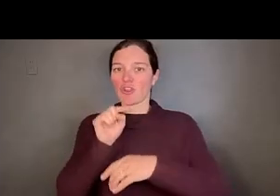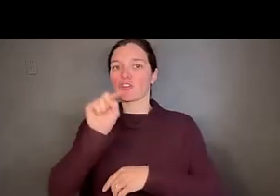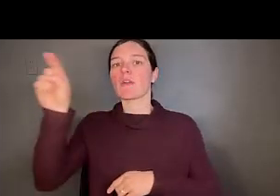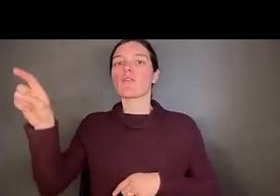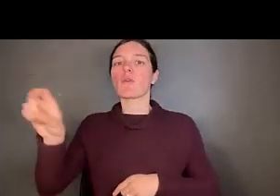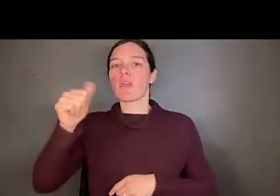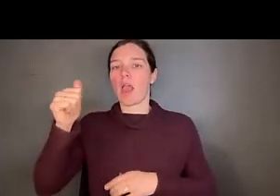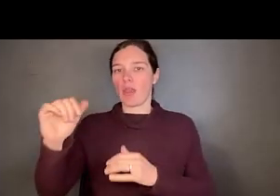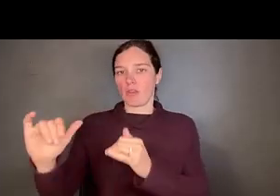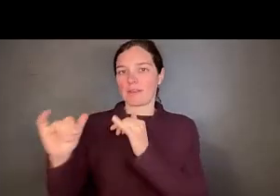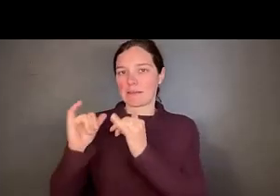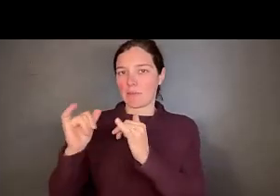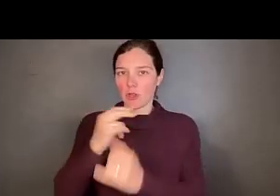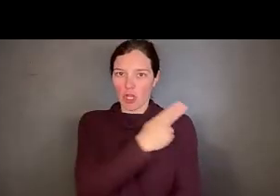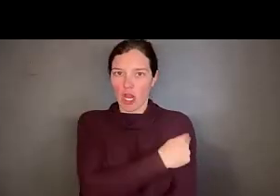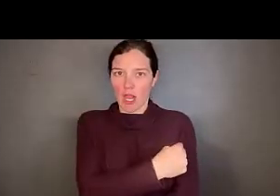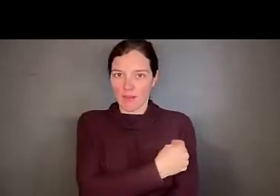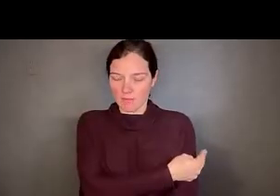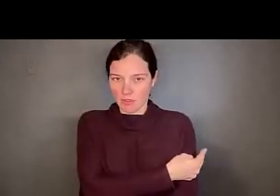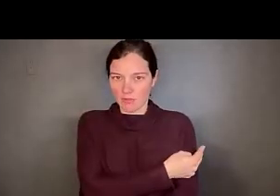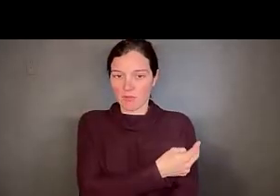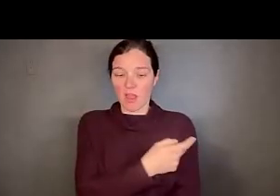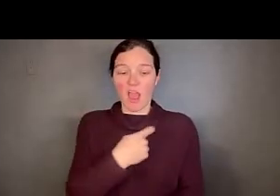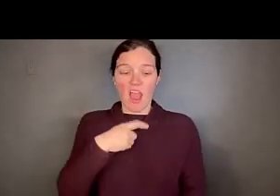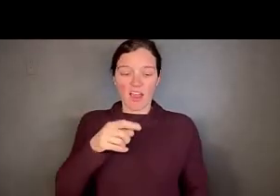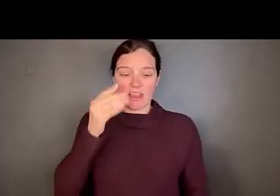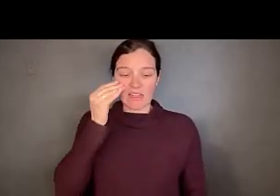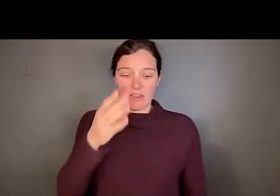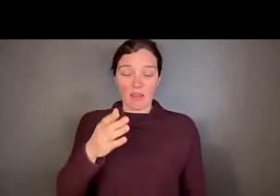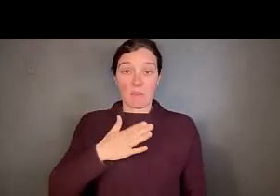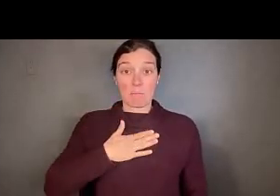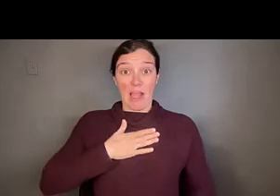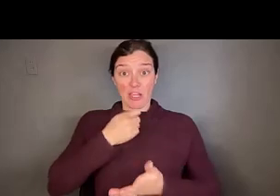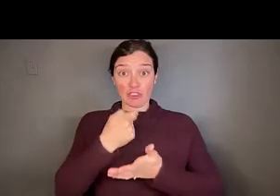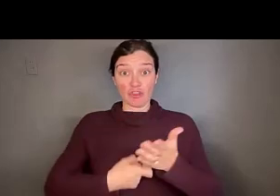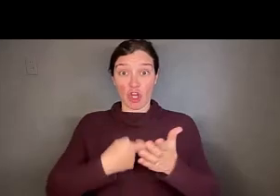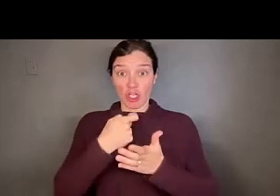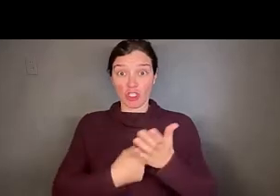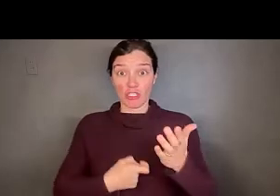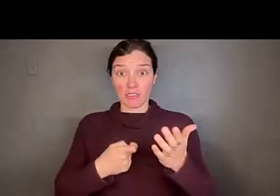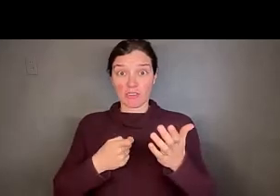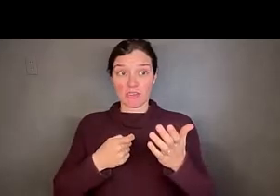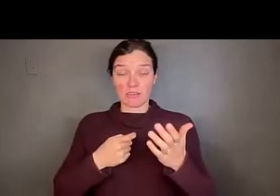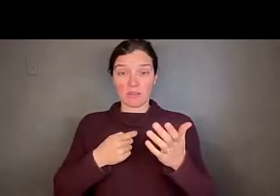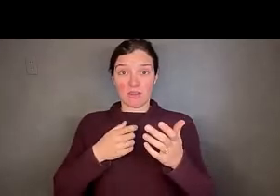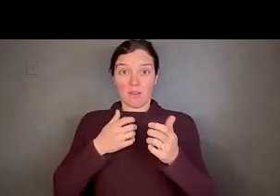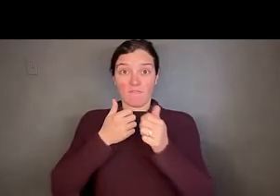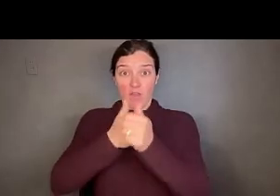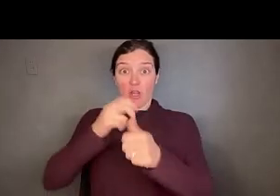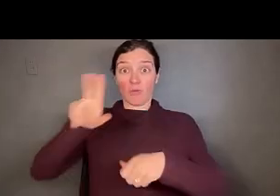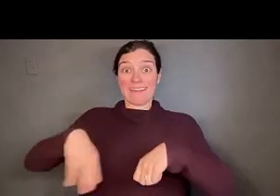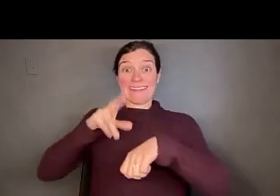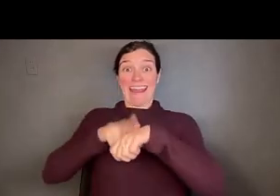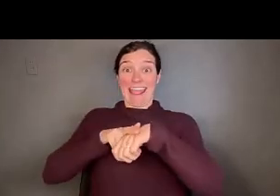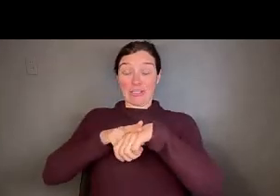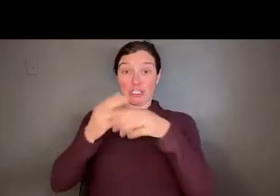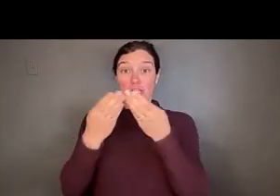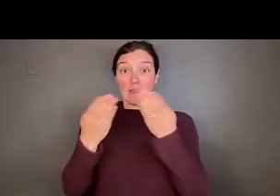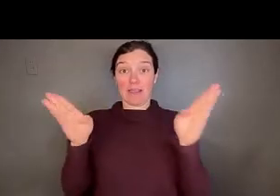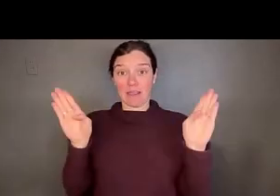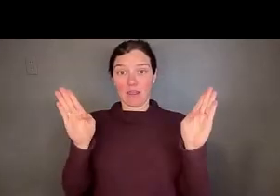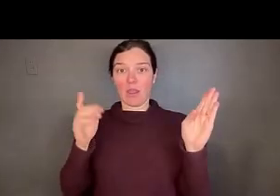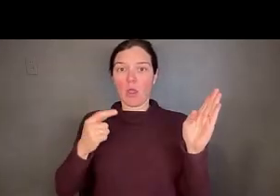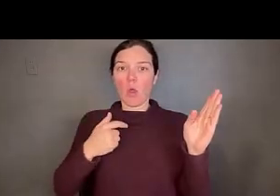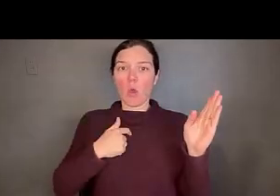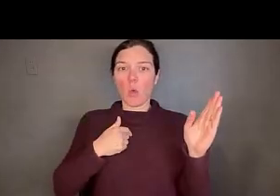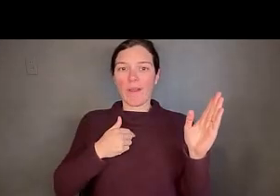situated hospitals across the state. I can tell you that my charges nationally, according to Chartis, we end